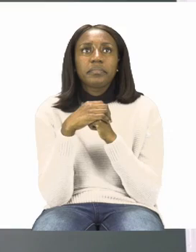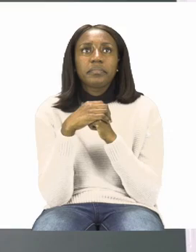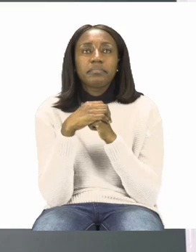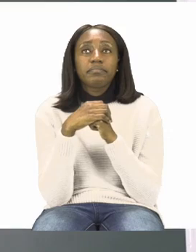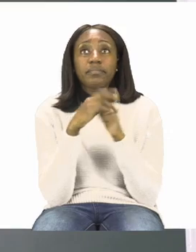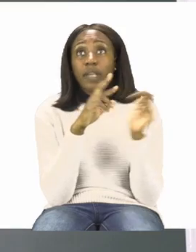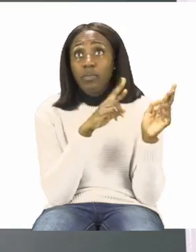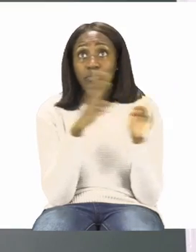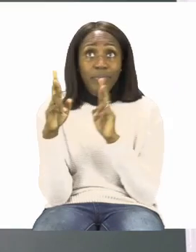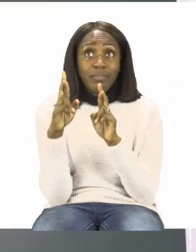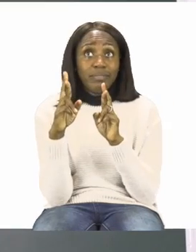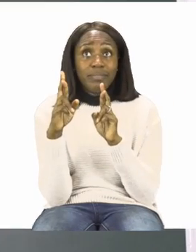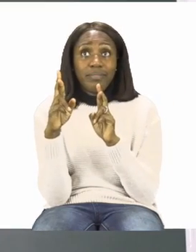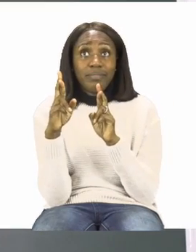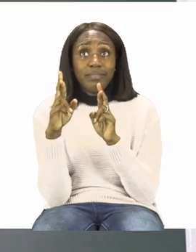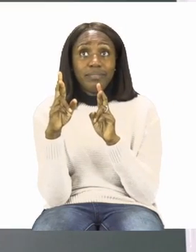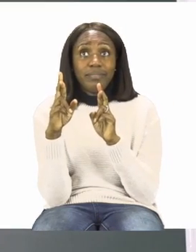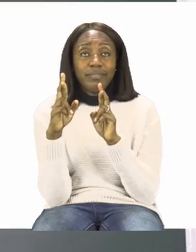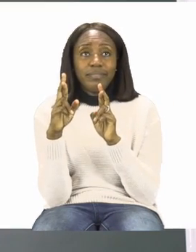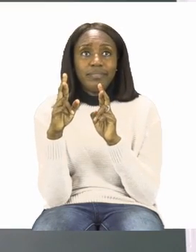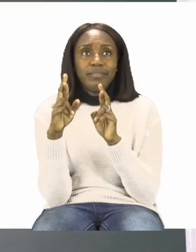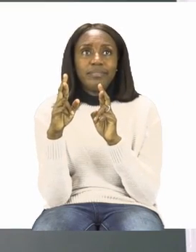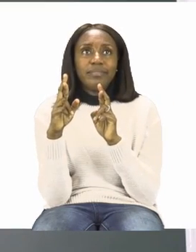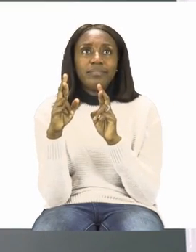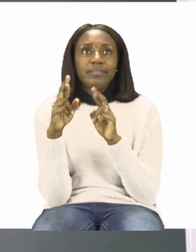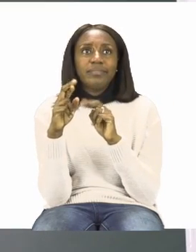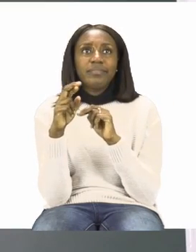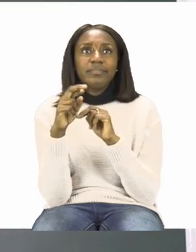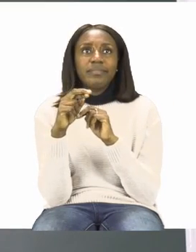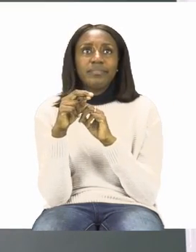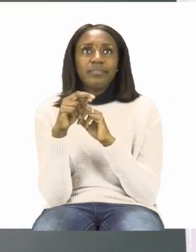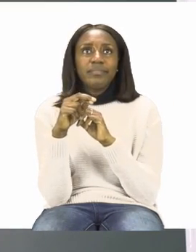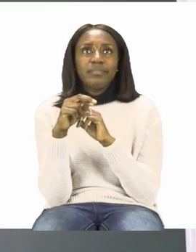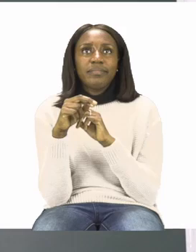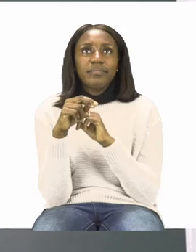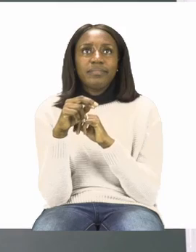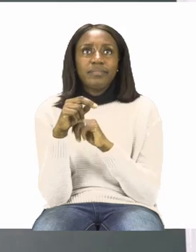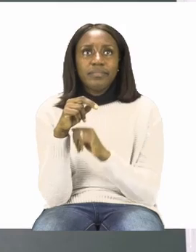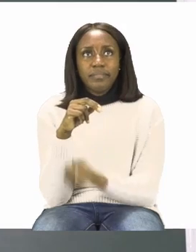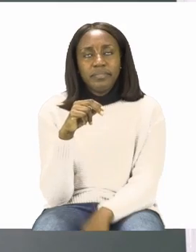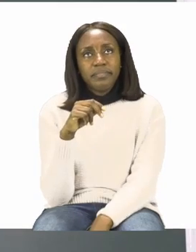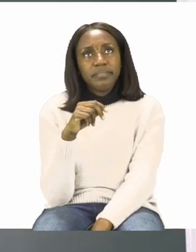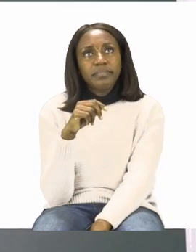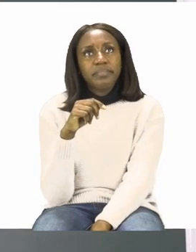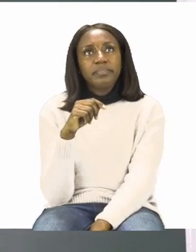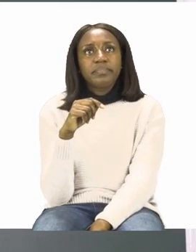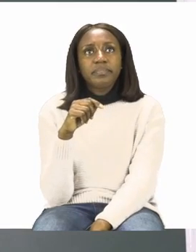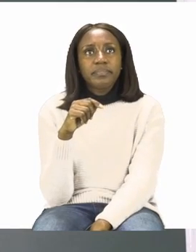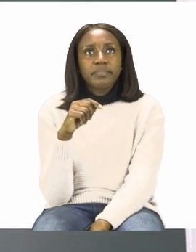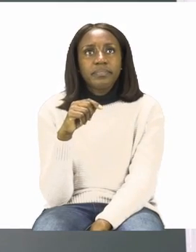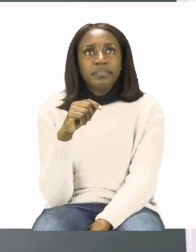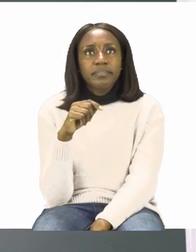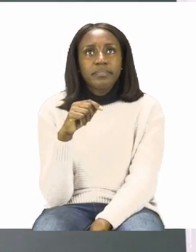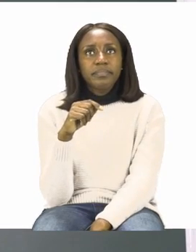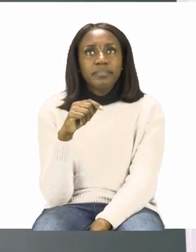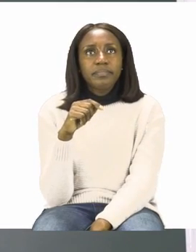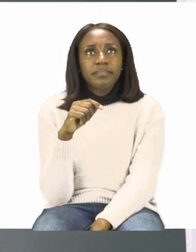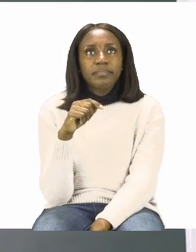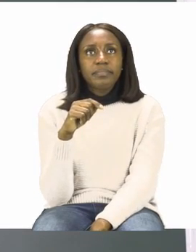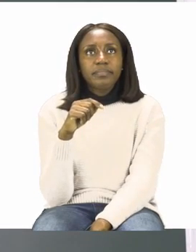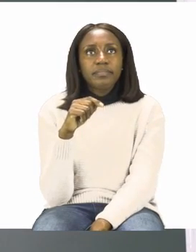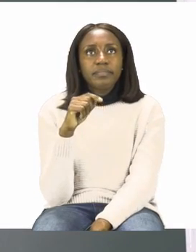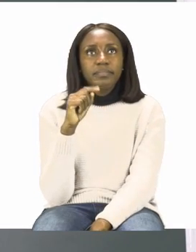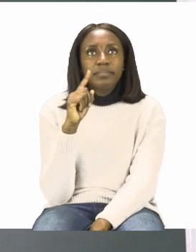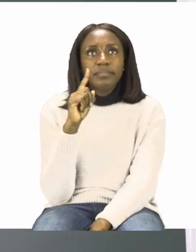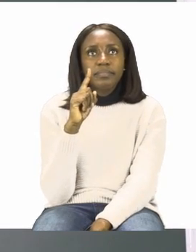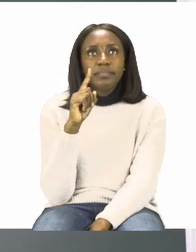ready for some counting? I am going to use the ruler to count with you. So in